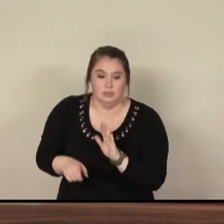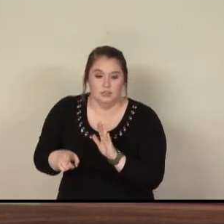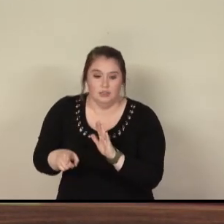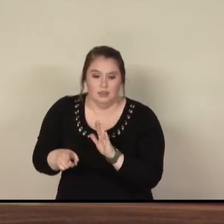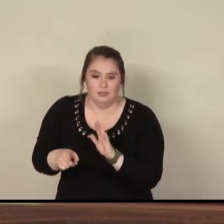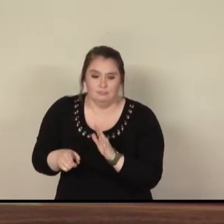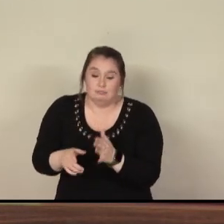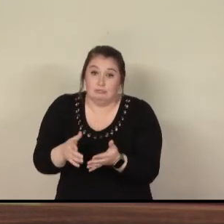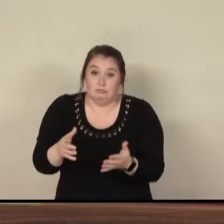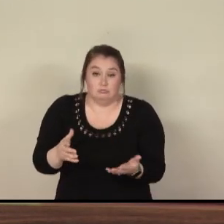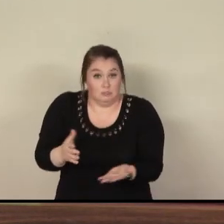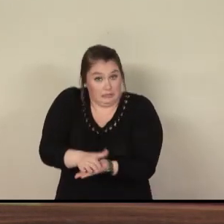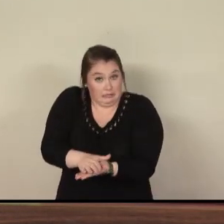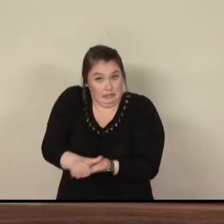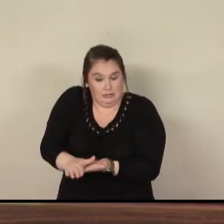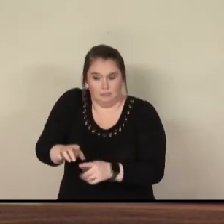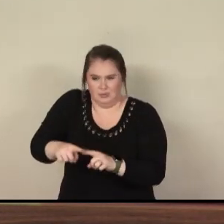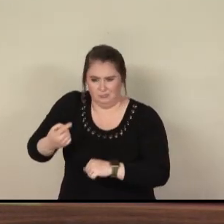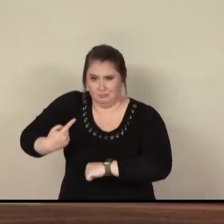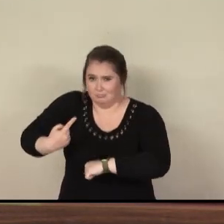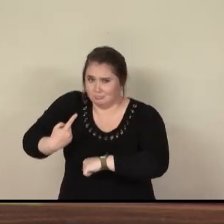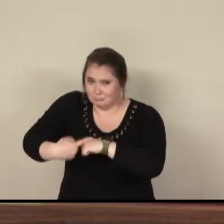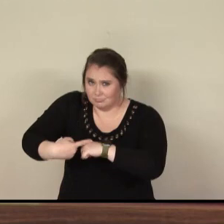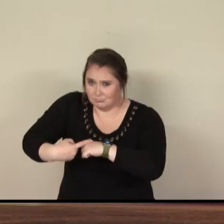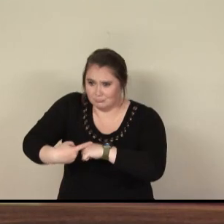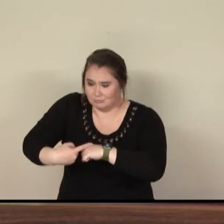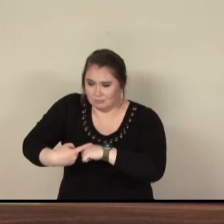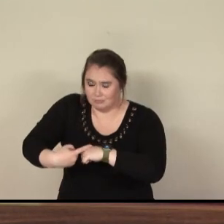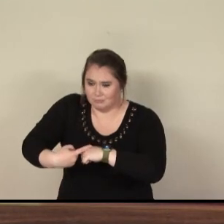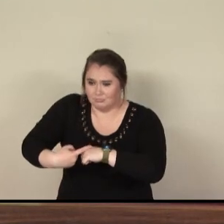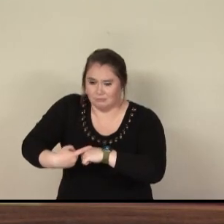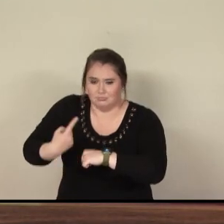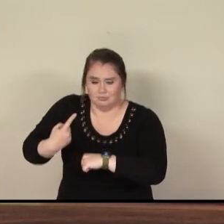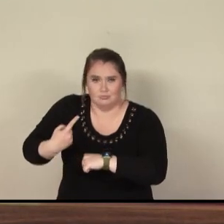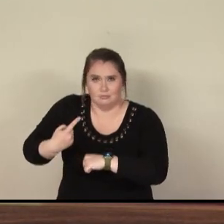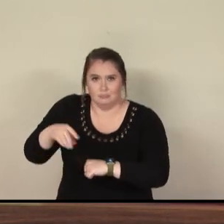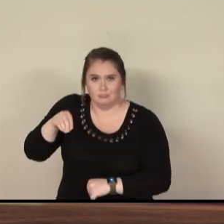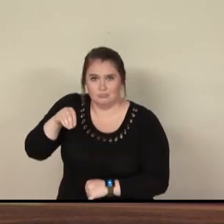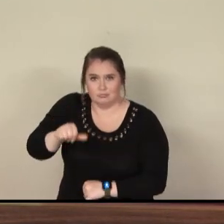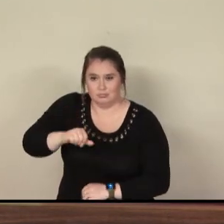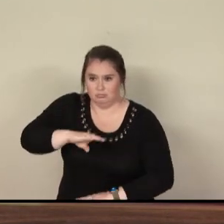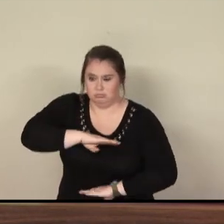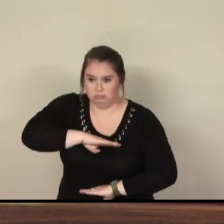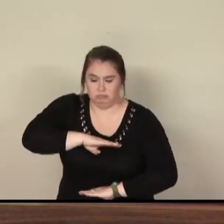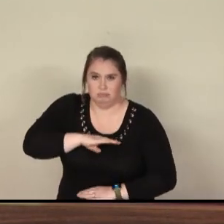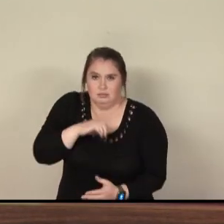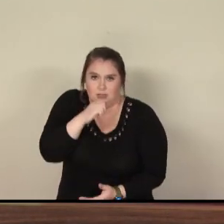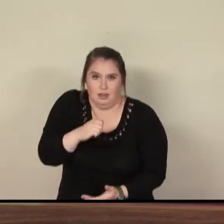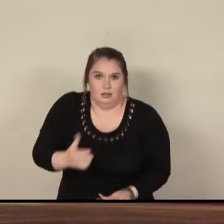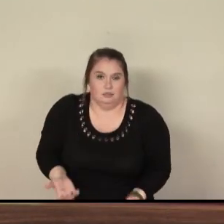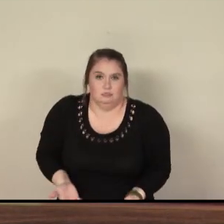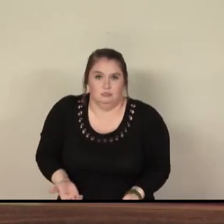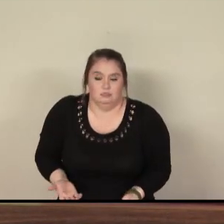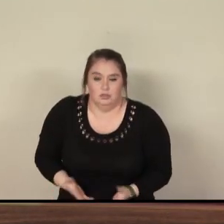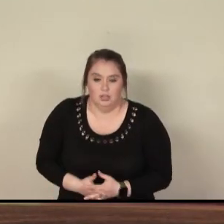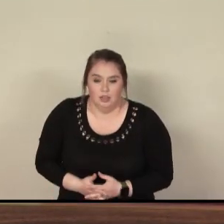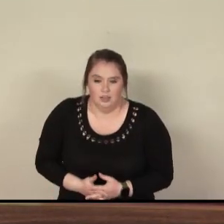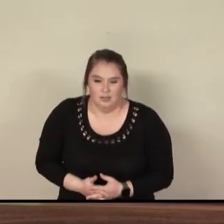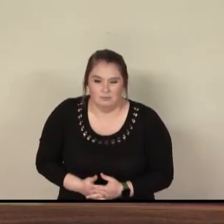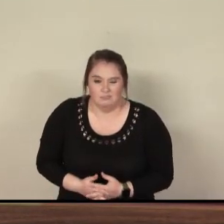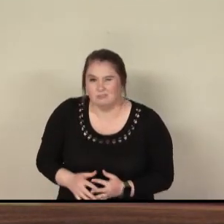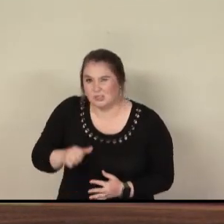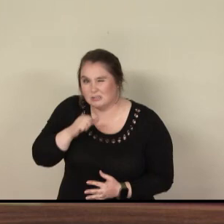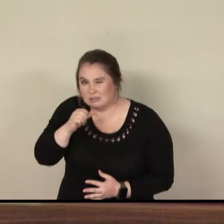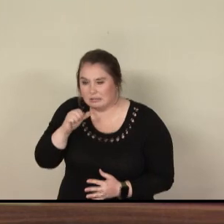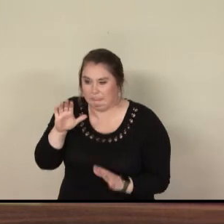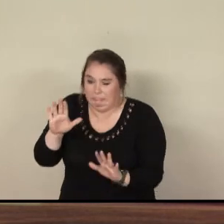That's nice, but a one-time payment doesn't stay with school districts, so that's not a great